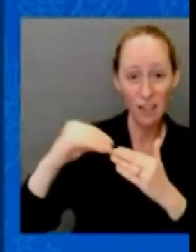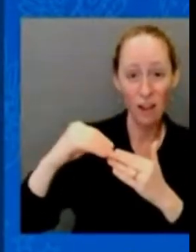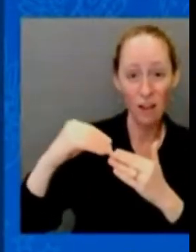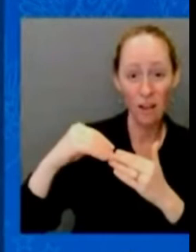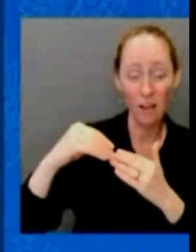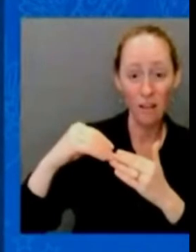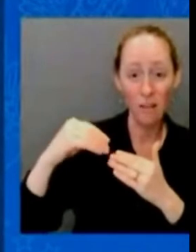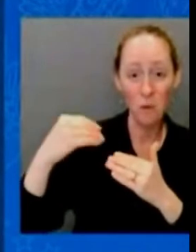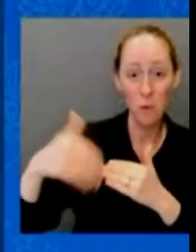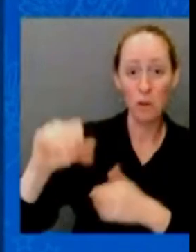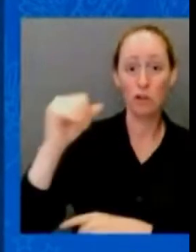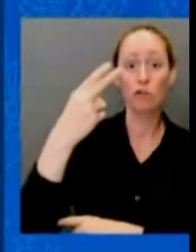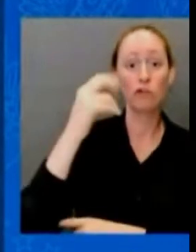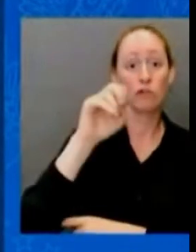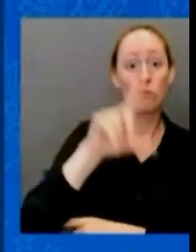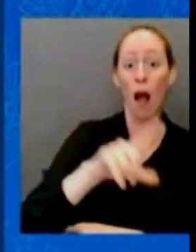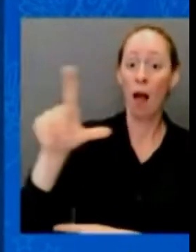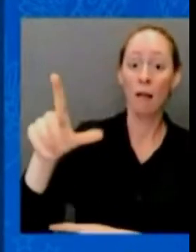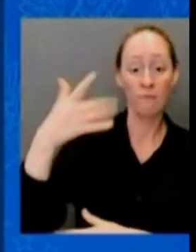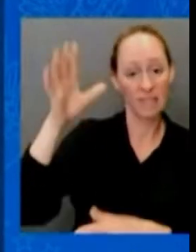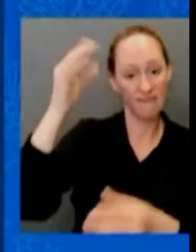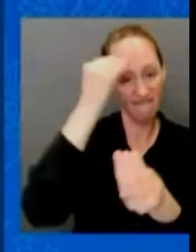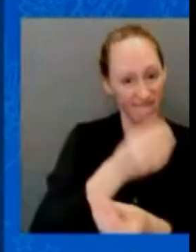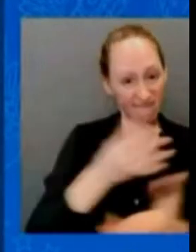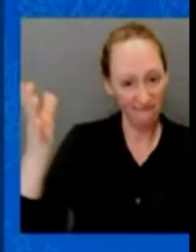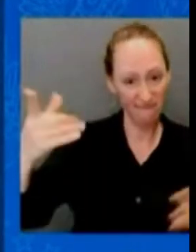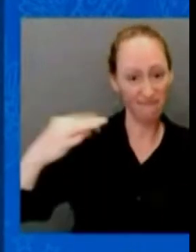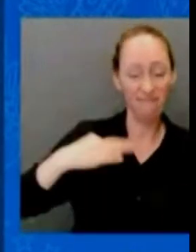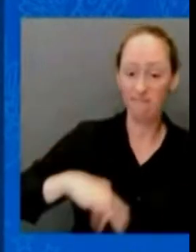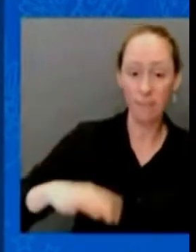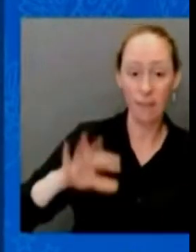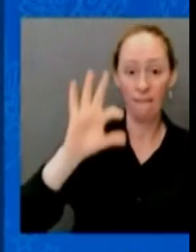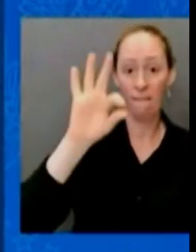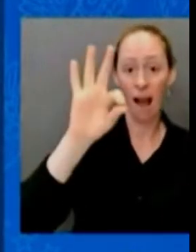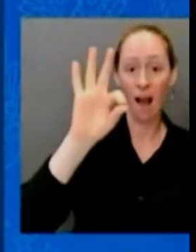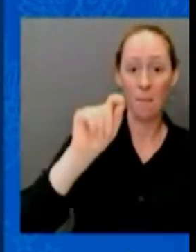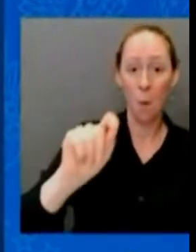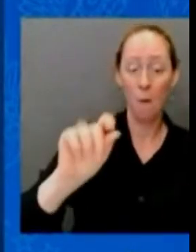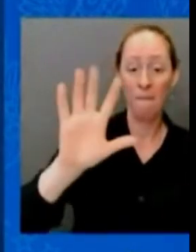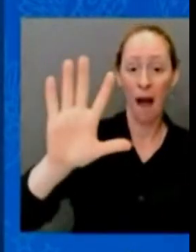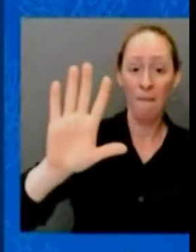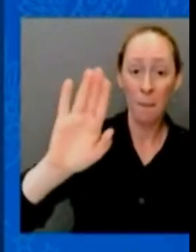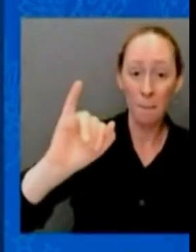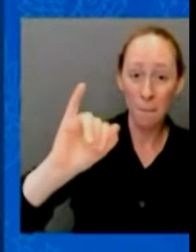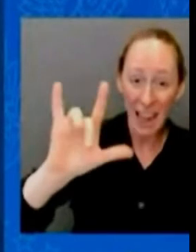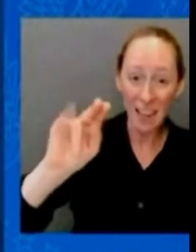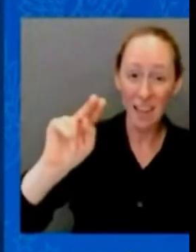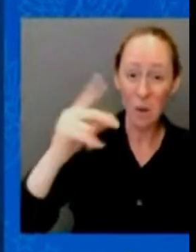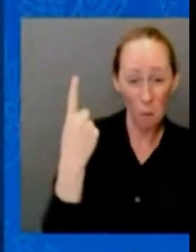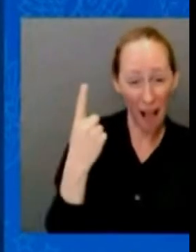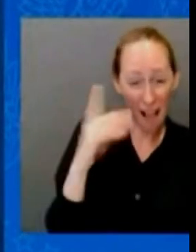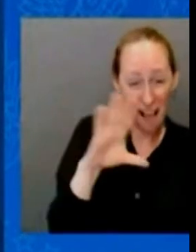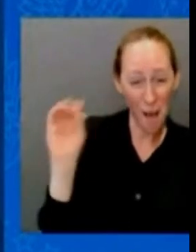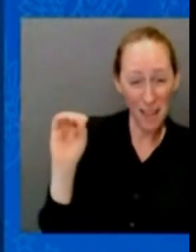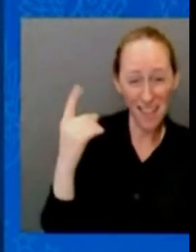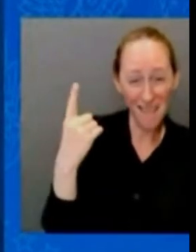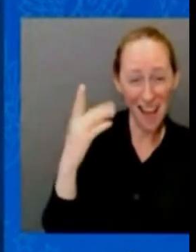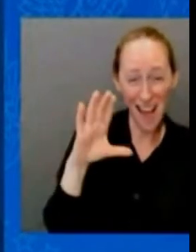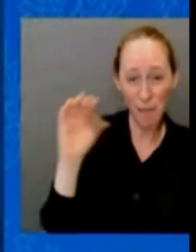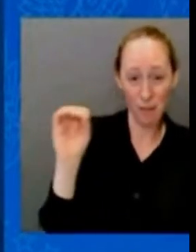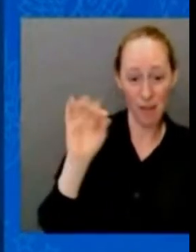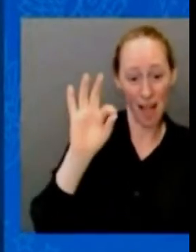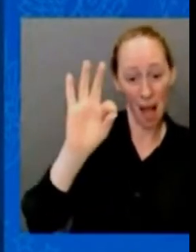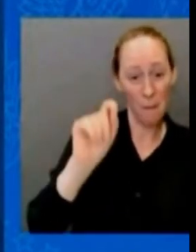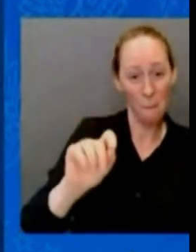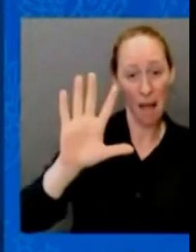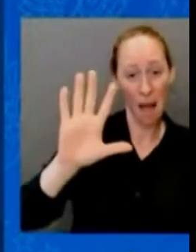$9.5 billion in profits in the third quarter. $9.5 billion. That's more than twice of what they made in the third